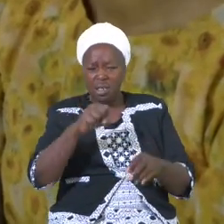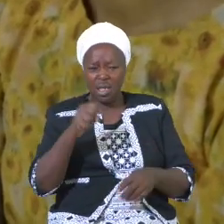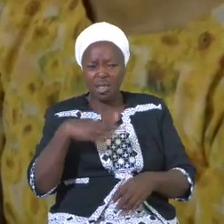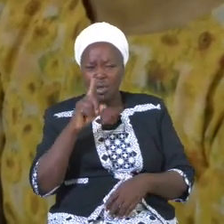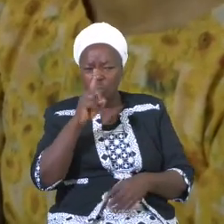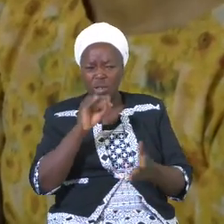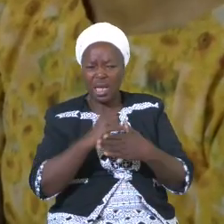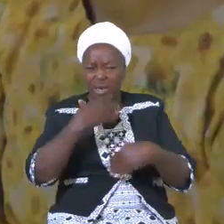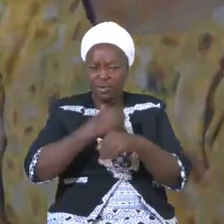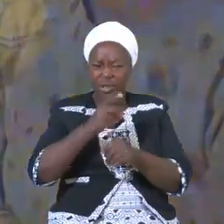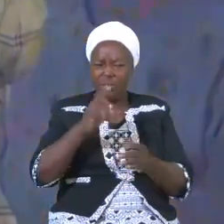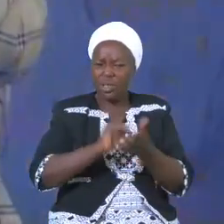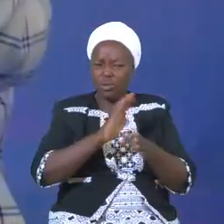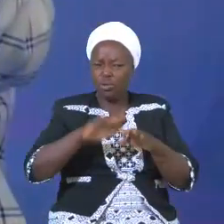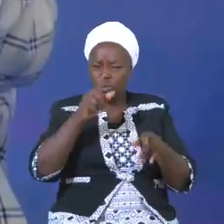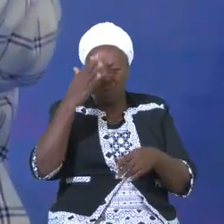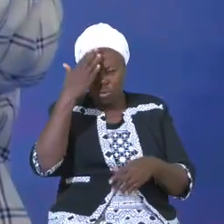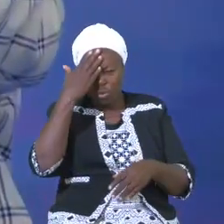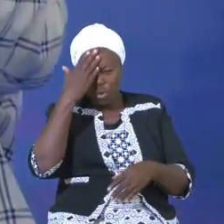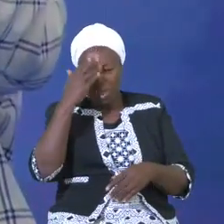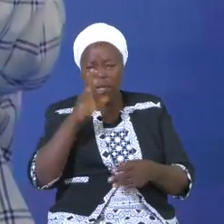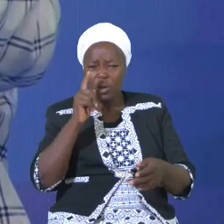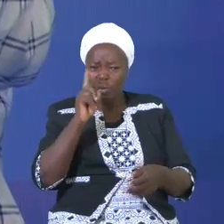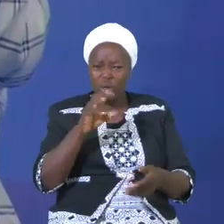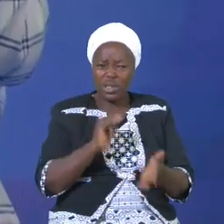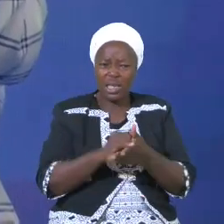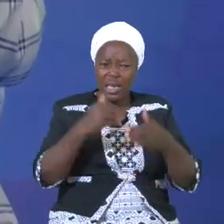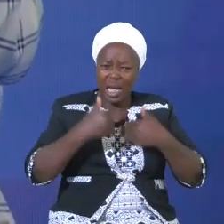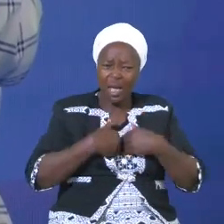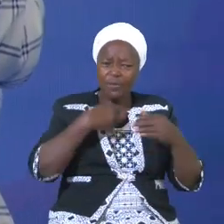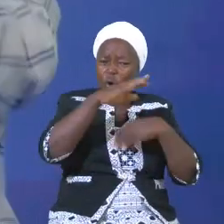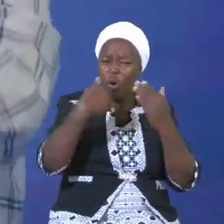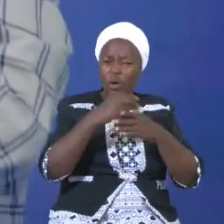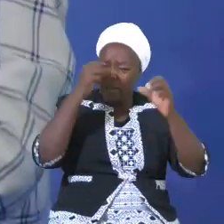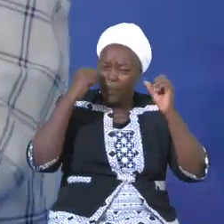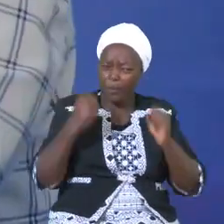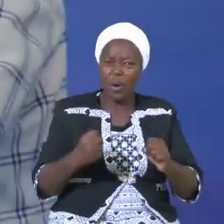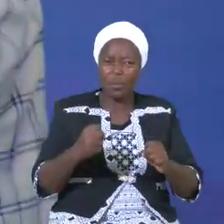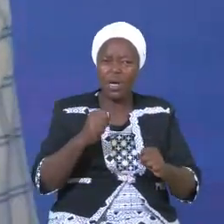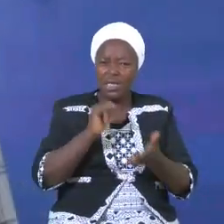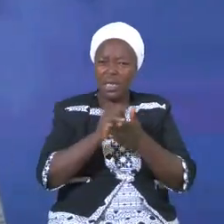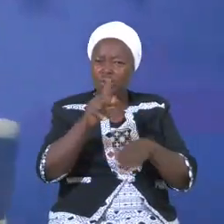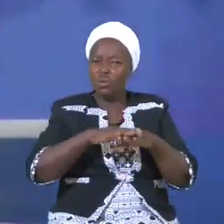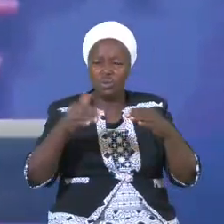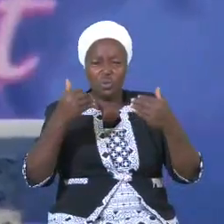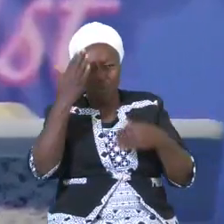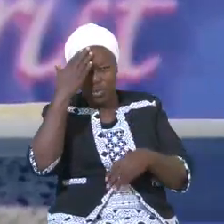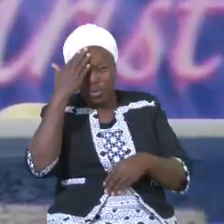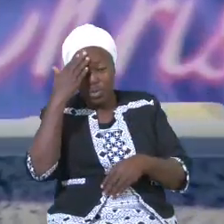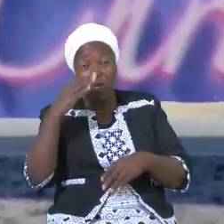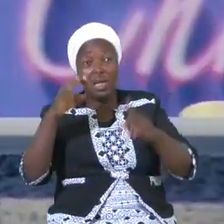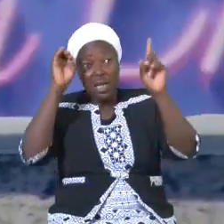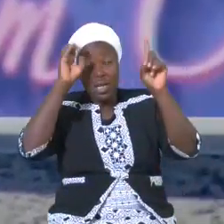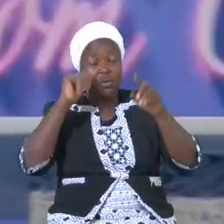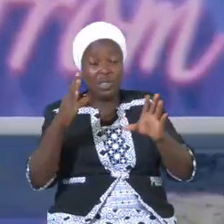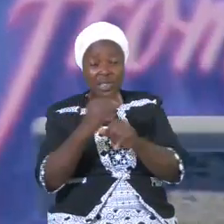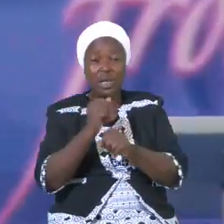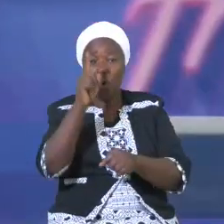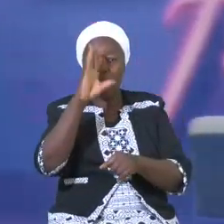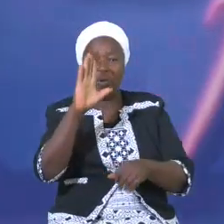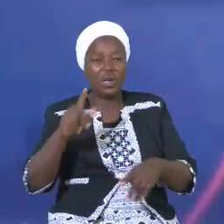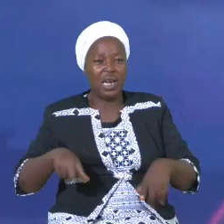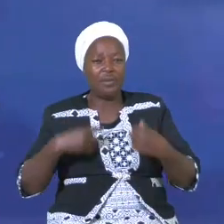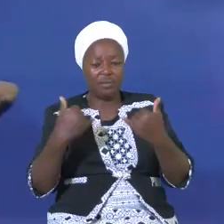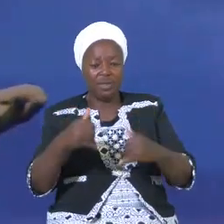you didn't know the one that has all the power you didn't know it will take on your life tonight and